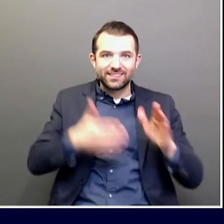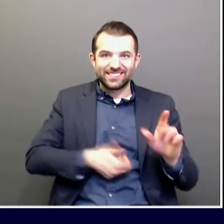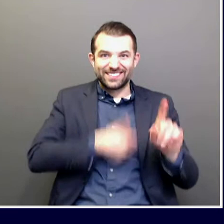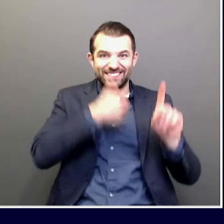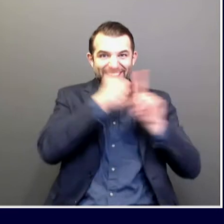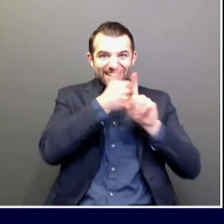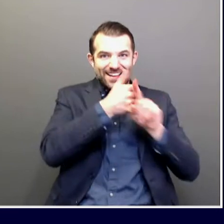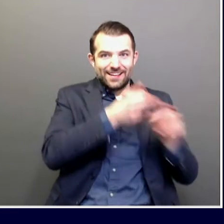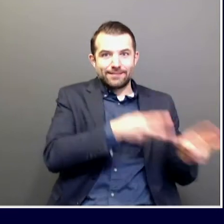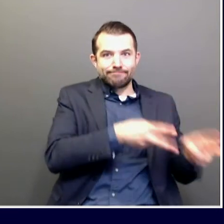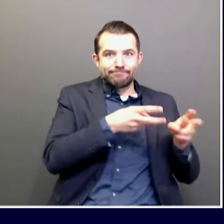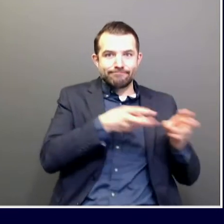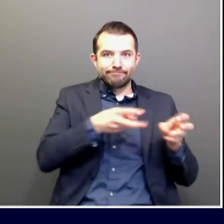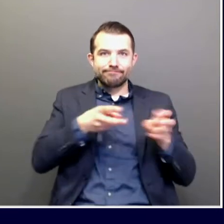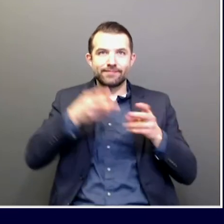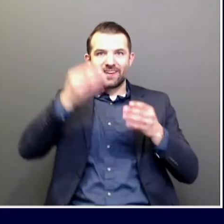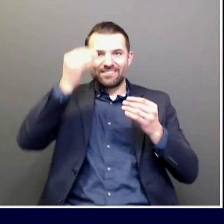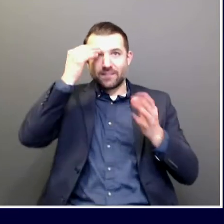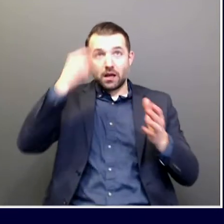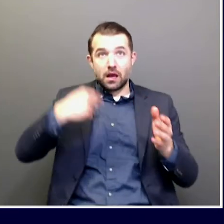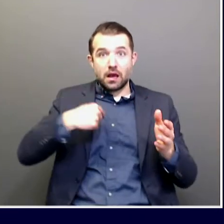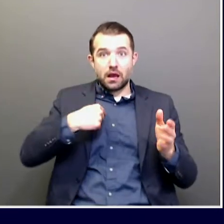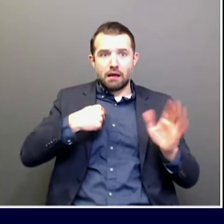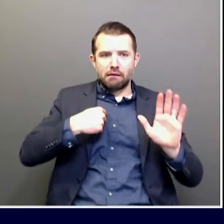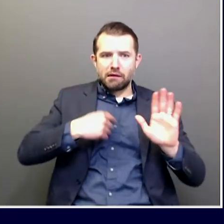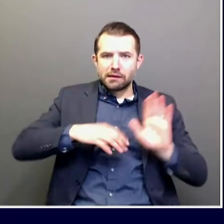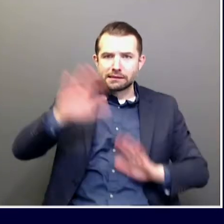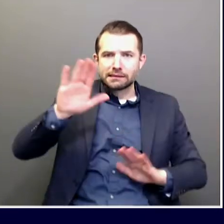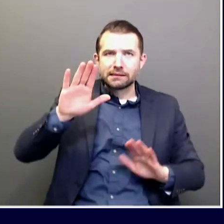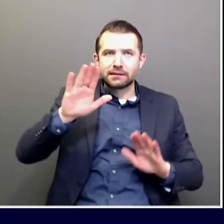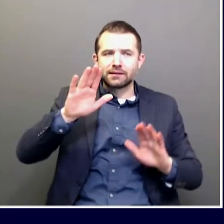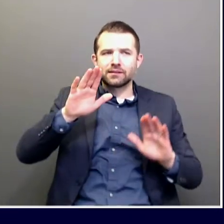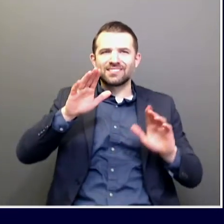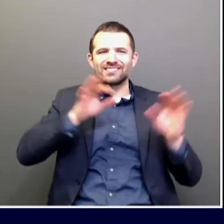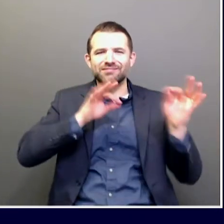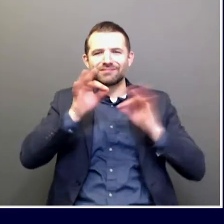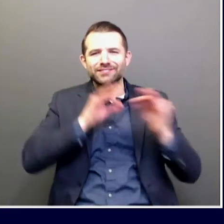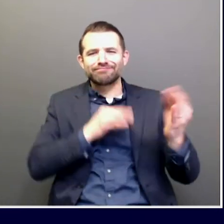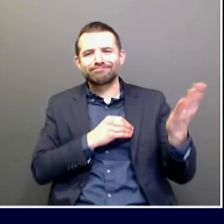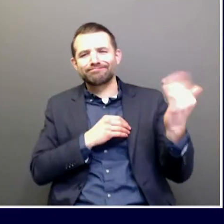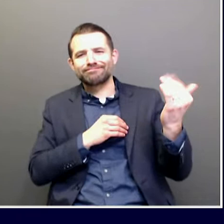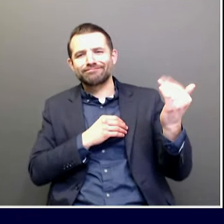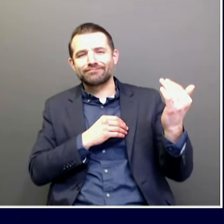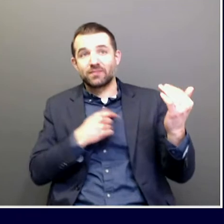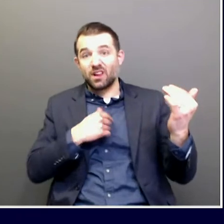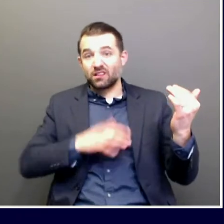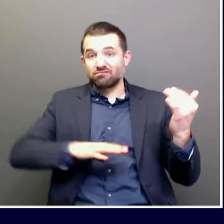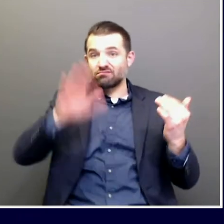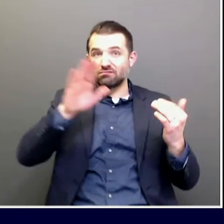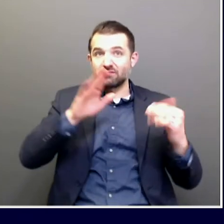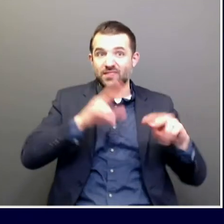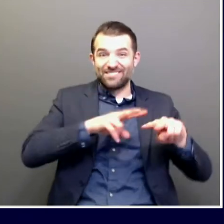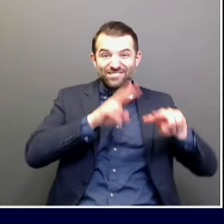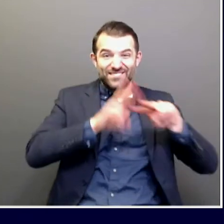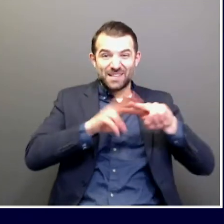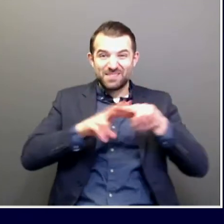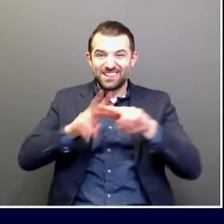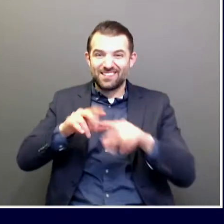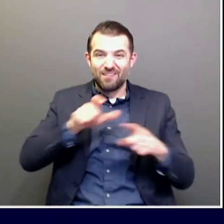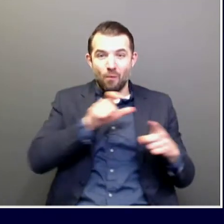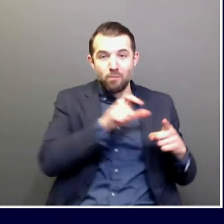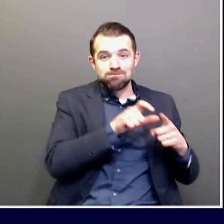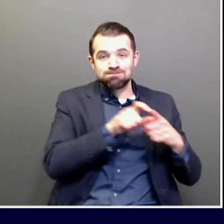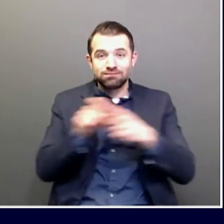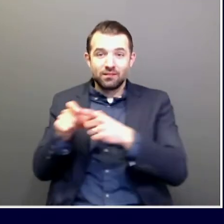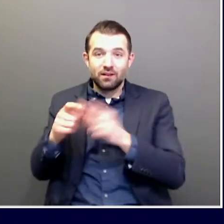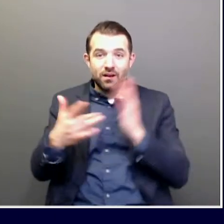see those reports. They're typically a 2-page PDF. And there are two graphs. The first one is the one on the front page, which